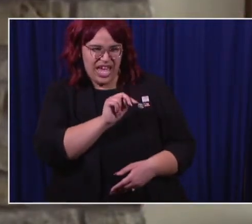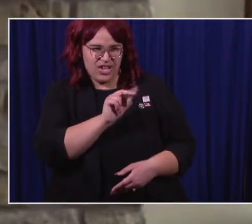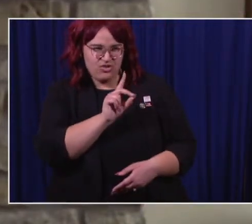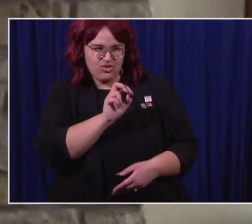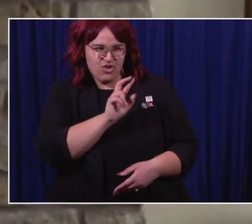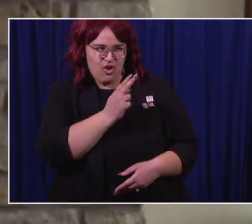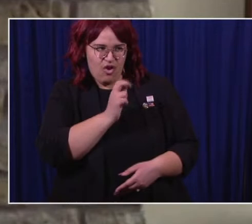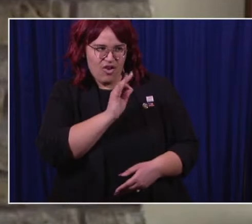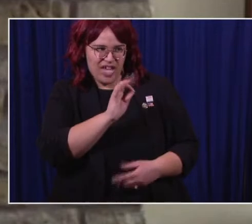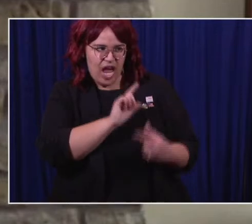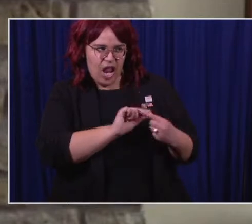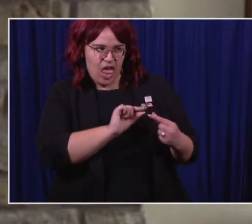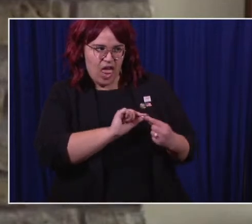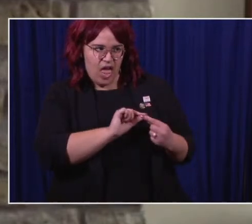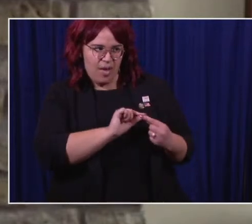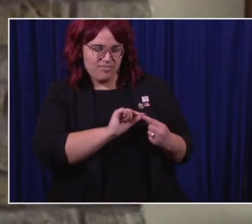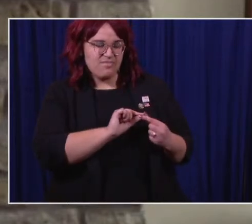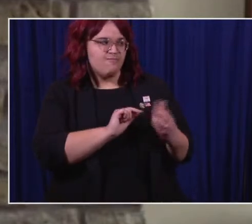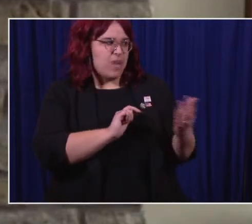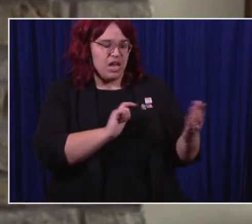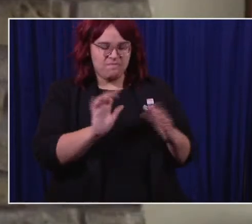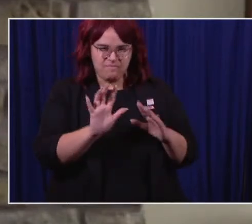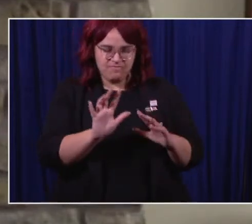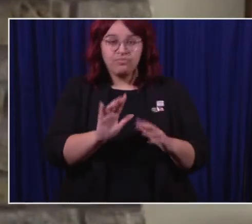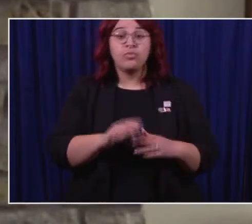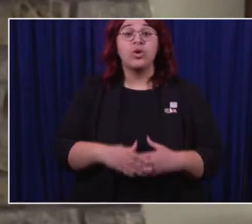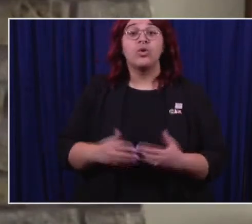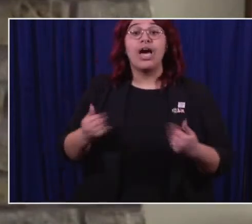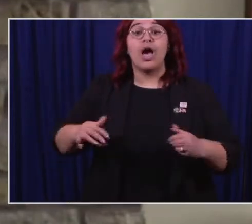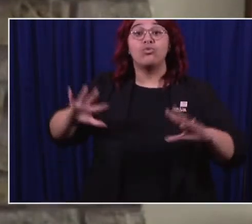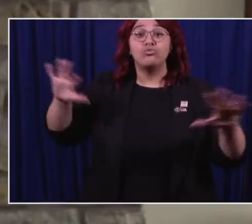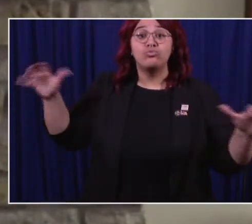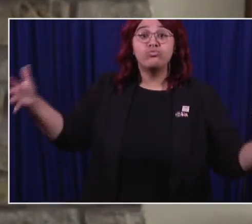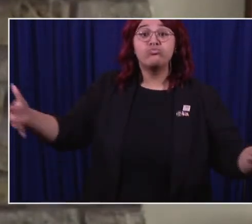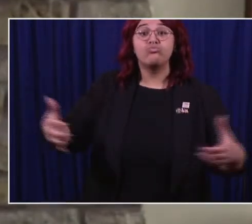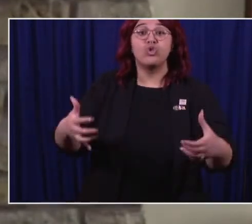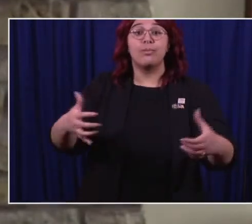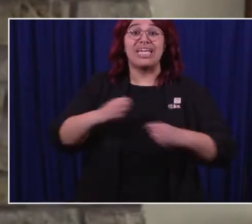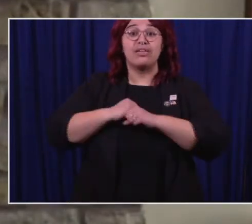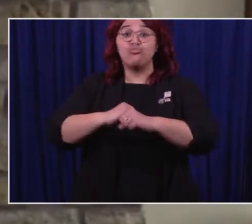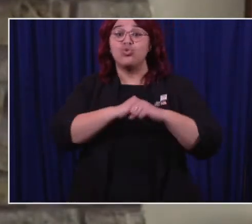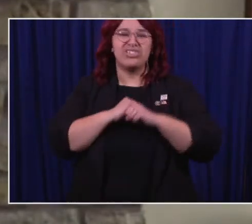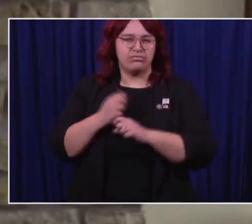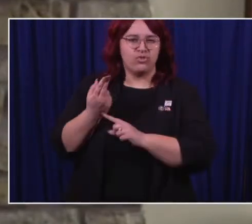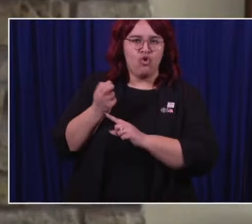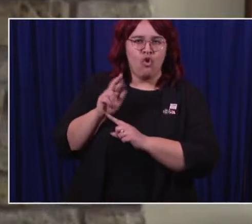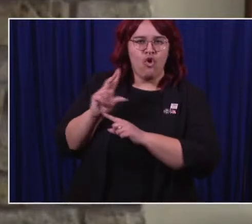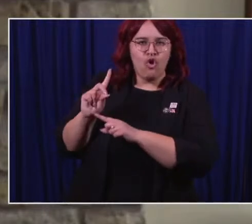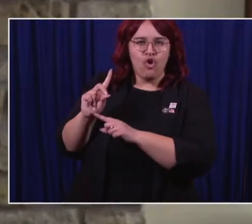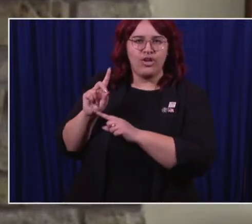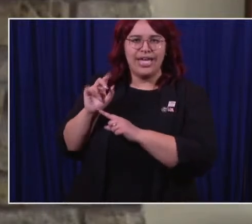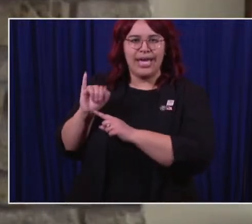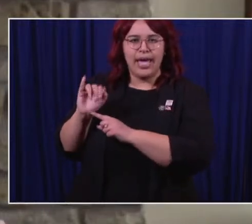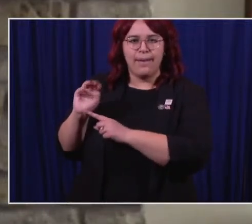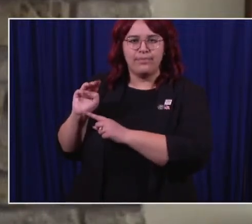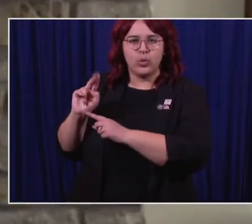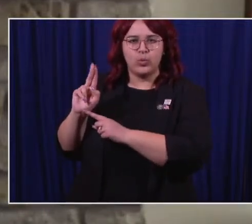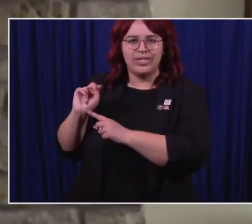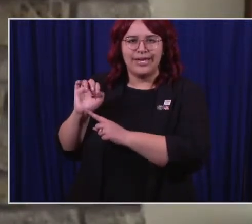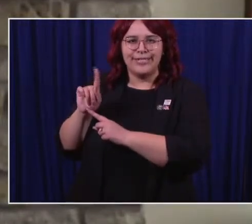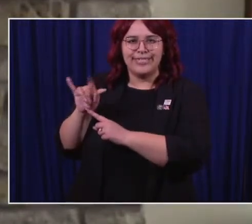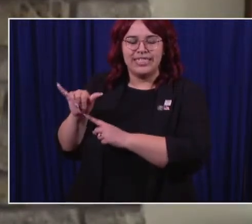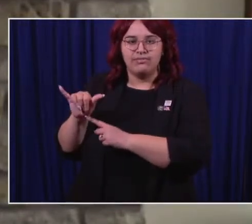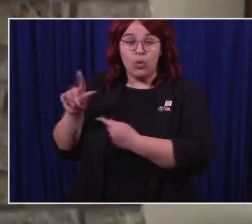immunity. I don't think we know that with this virus. And particularly, we don't know it if it's mutating out